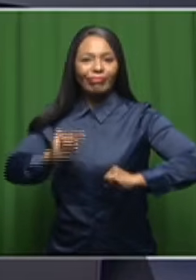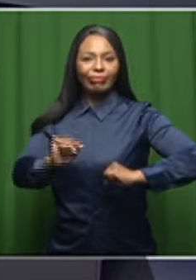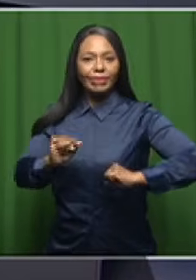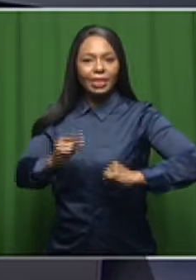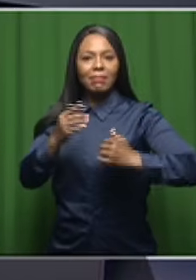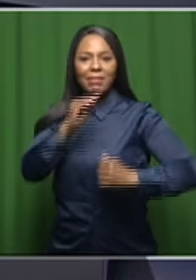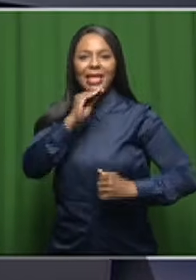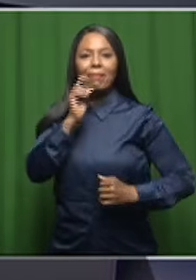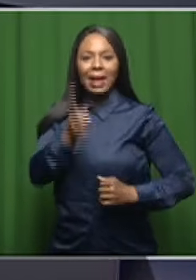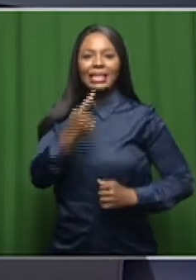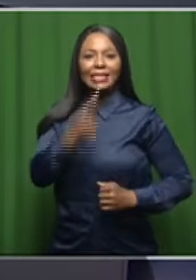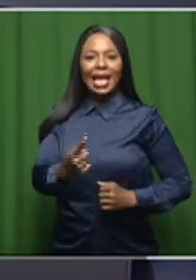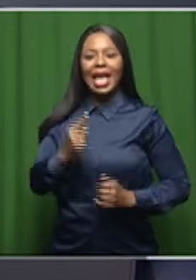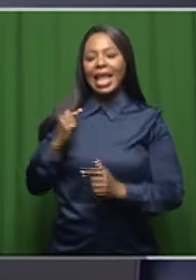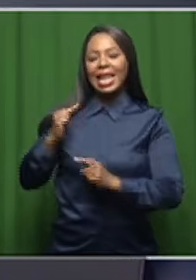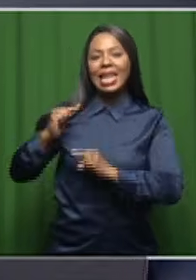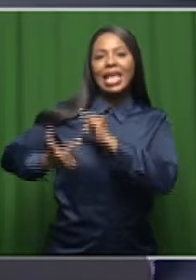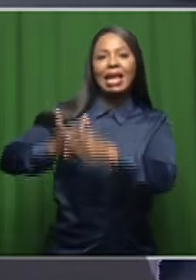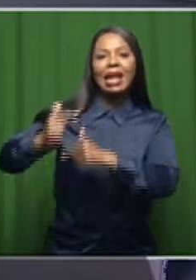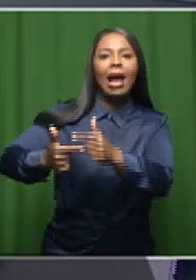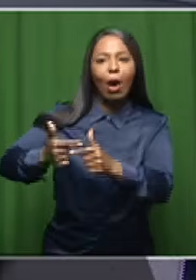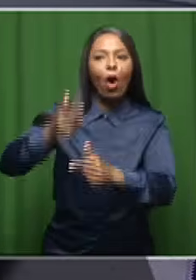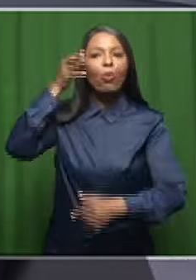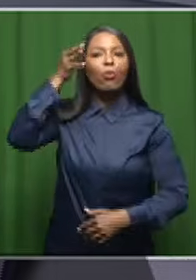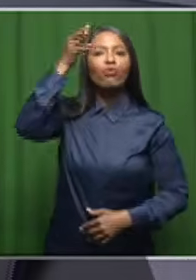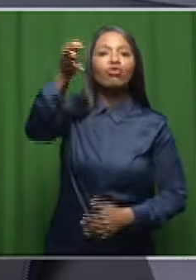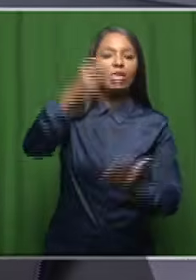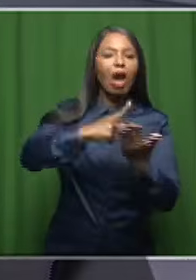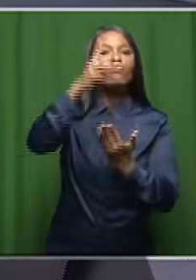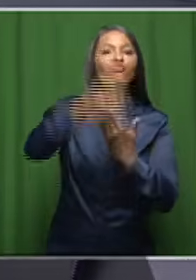projects and legacy programs.